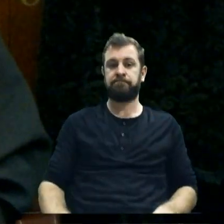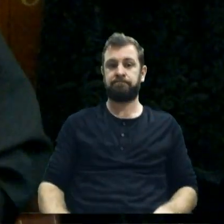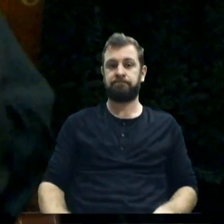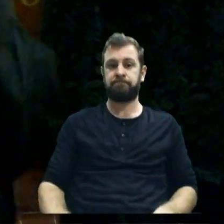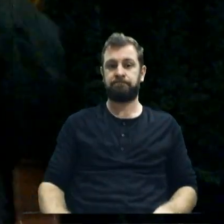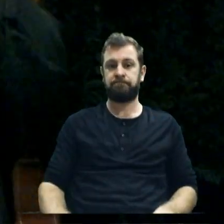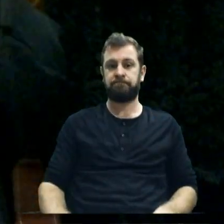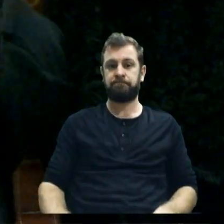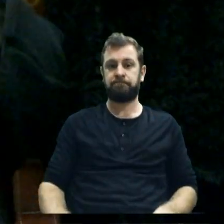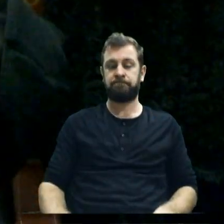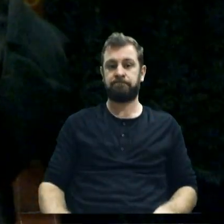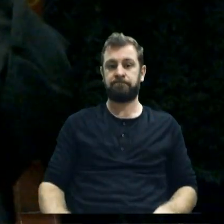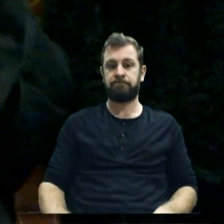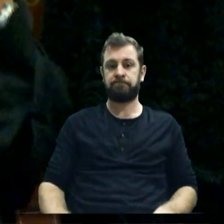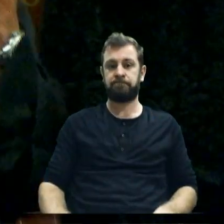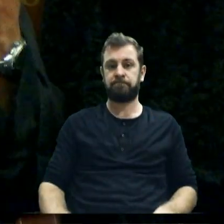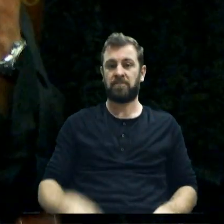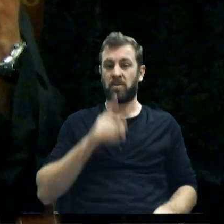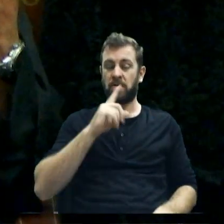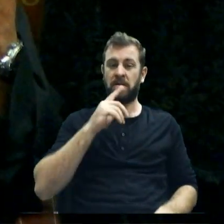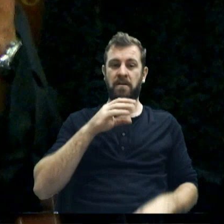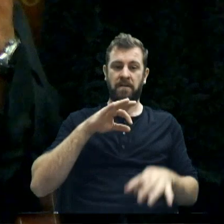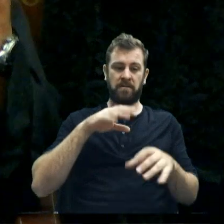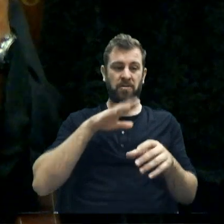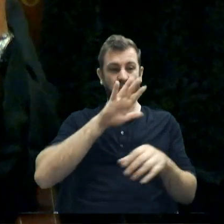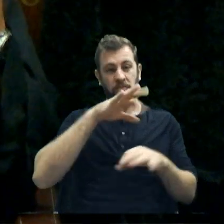It's a matter of fulfilling responsibility.